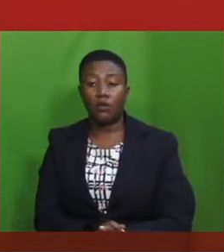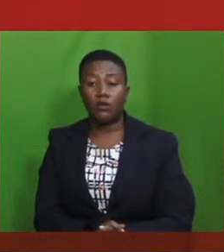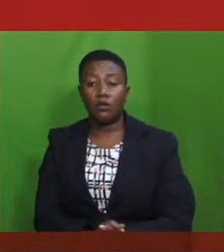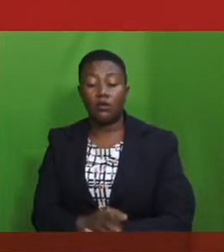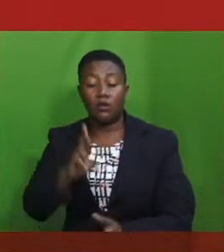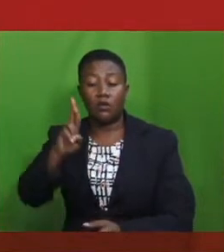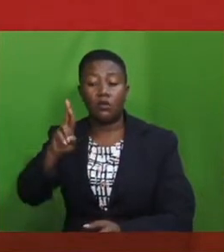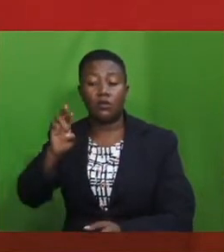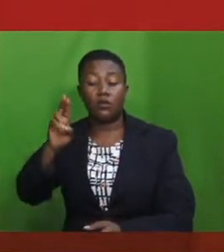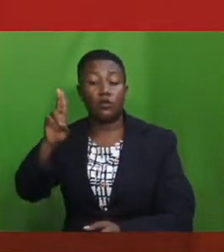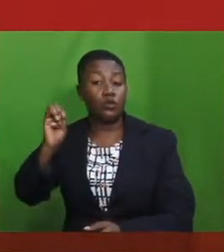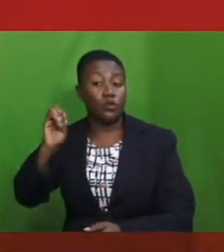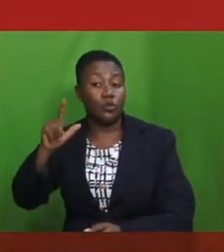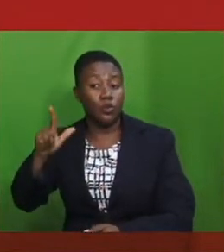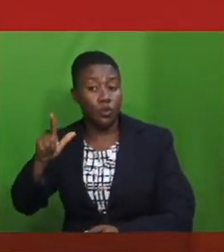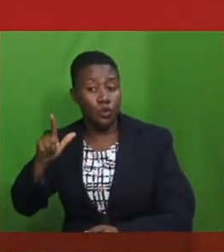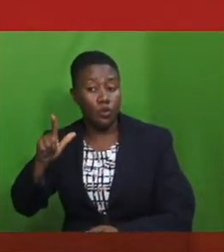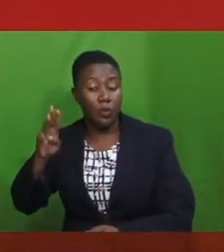Livramento,